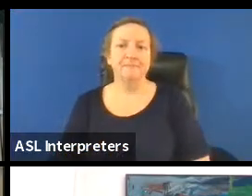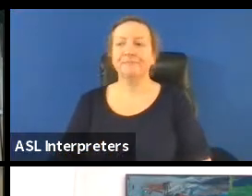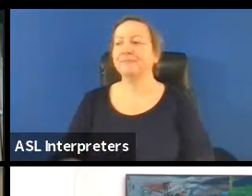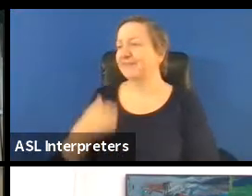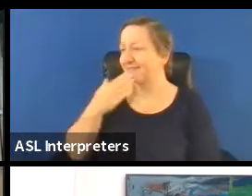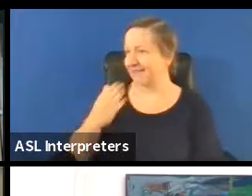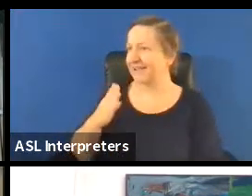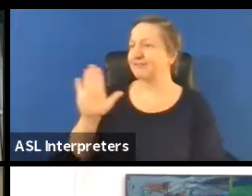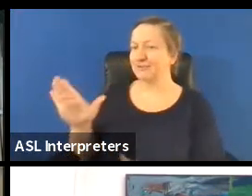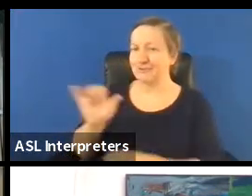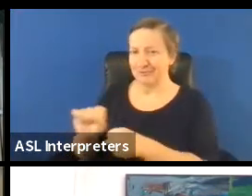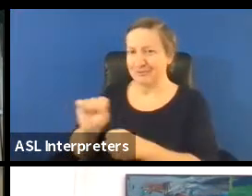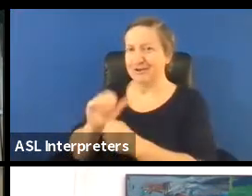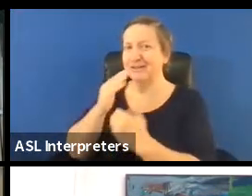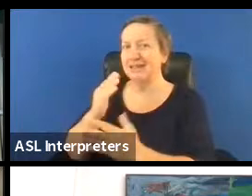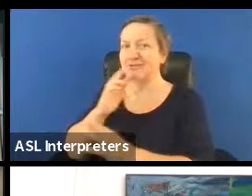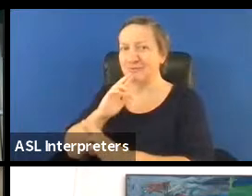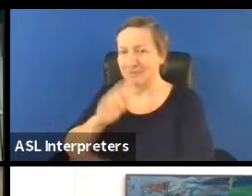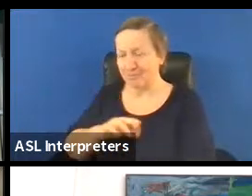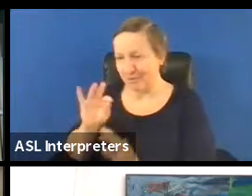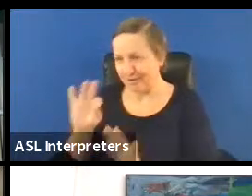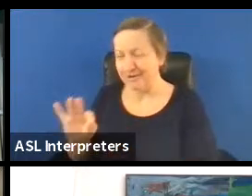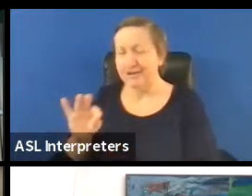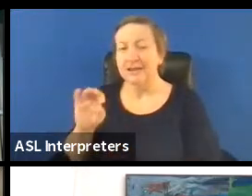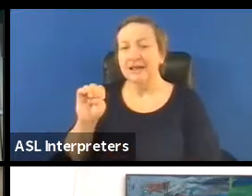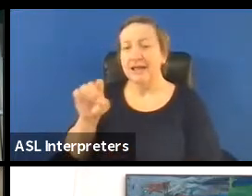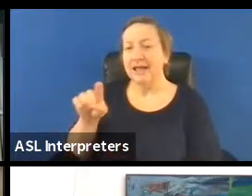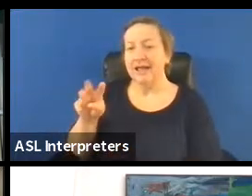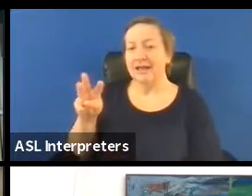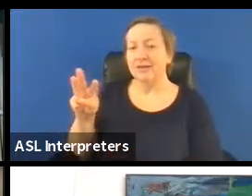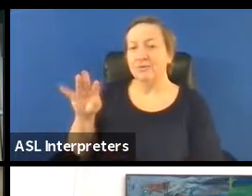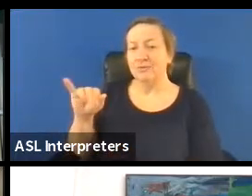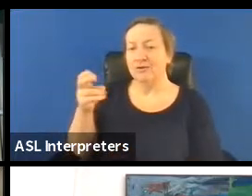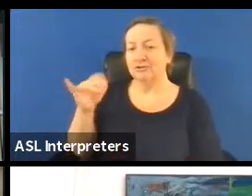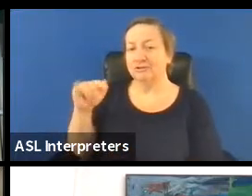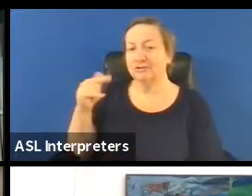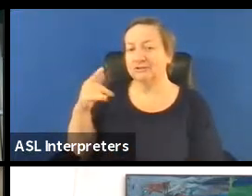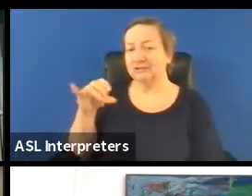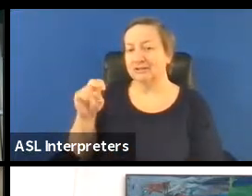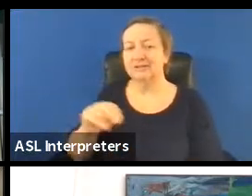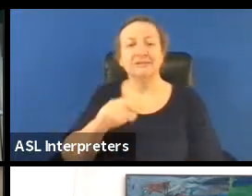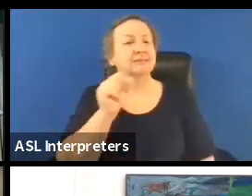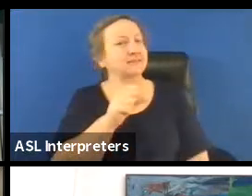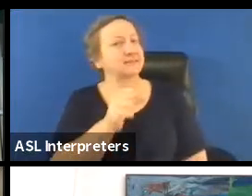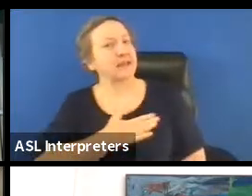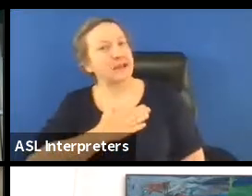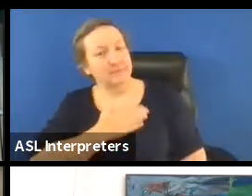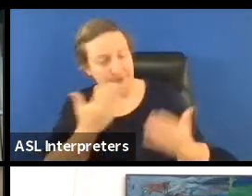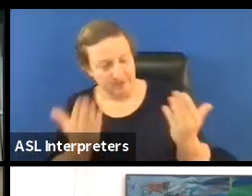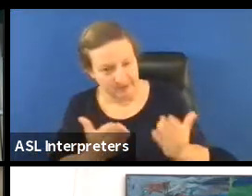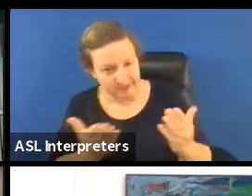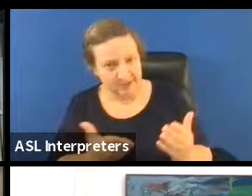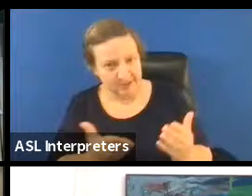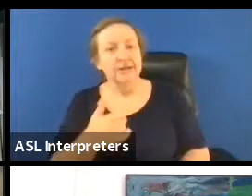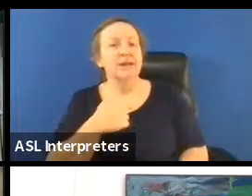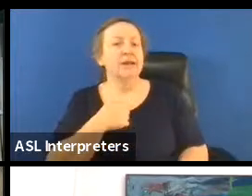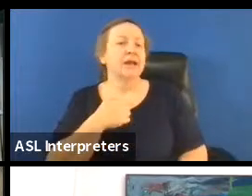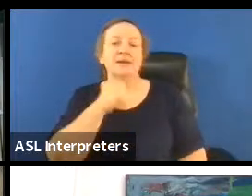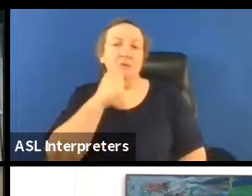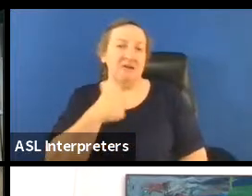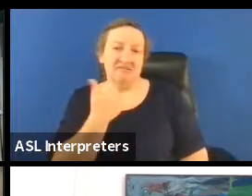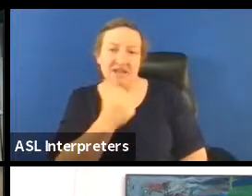Appreciate all that effort. Thank you for the report out. And Ed Washington. Yes, happy to be here. I don't have